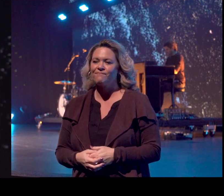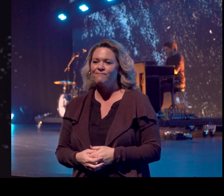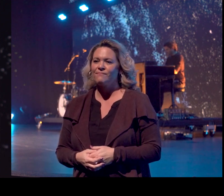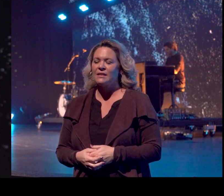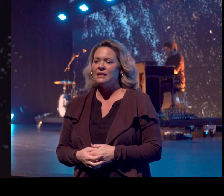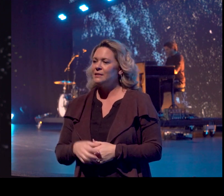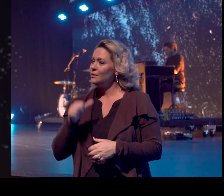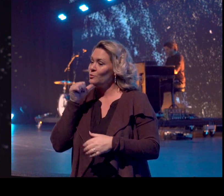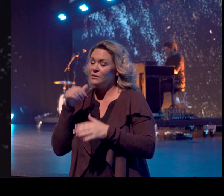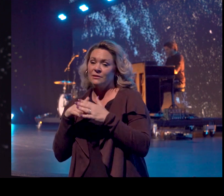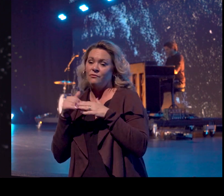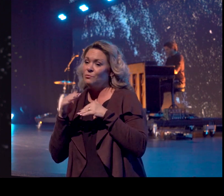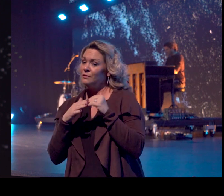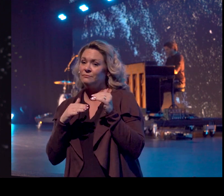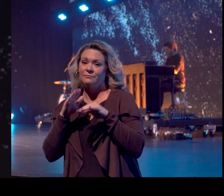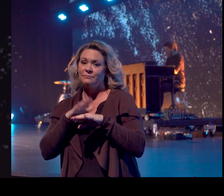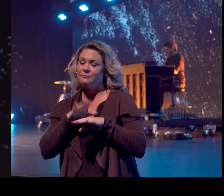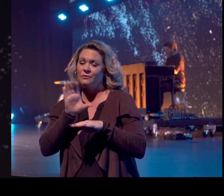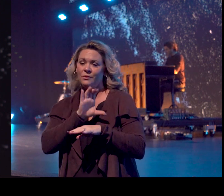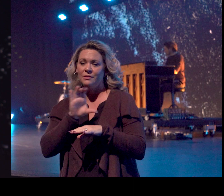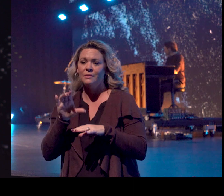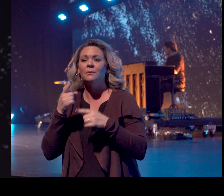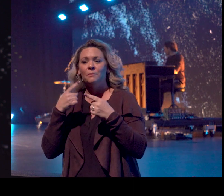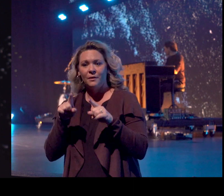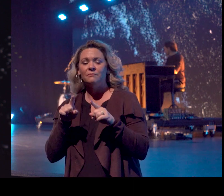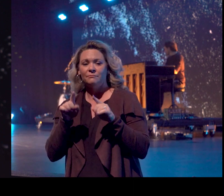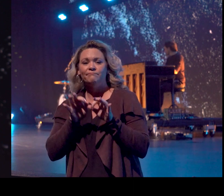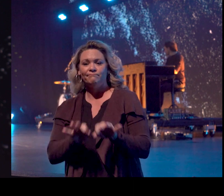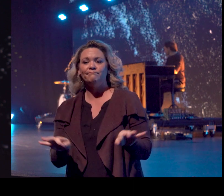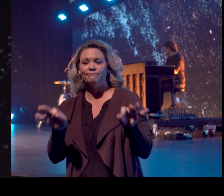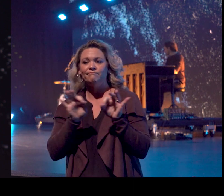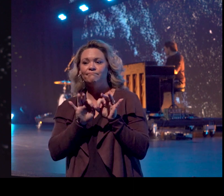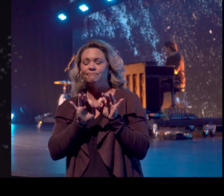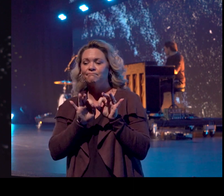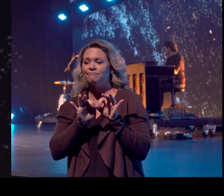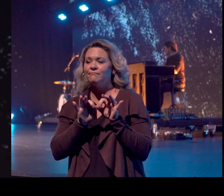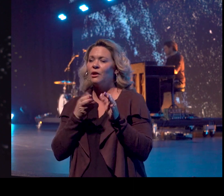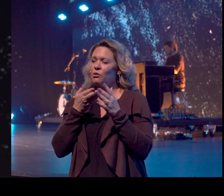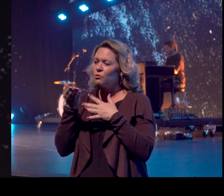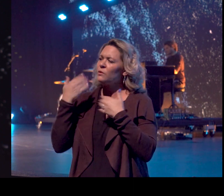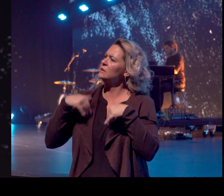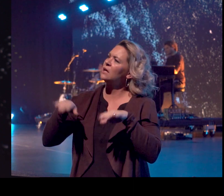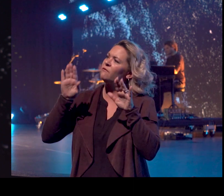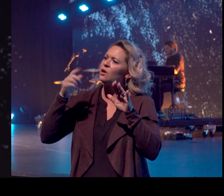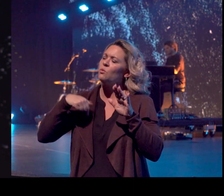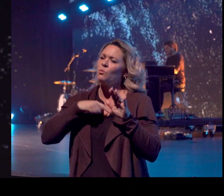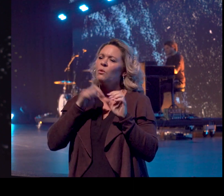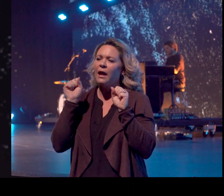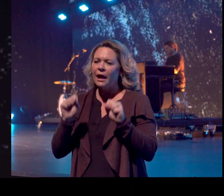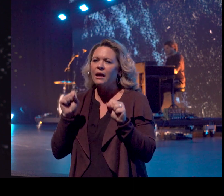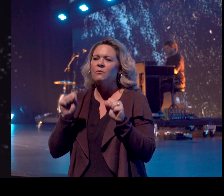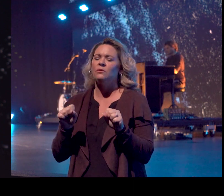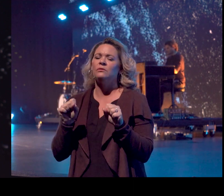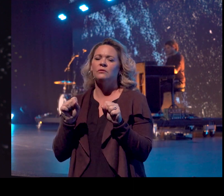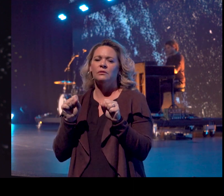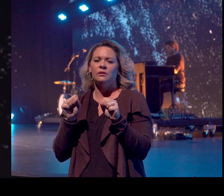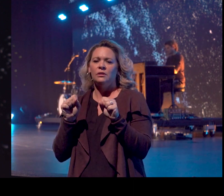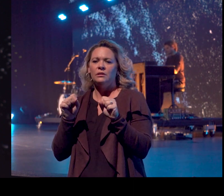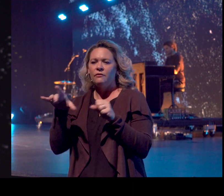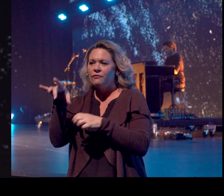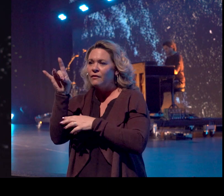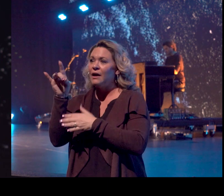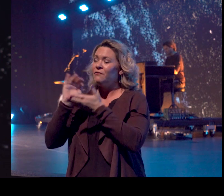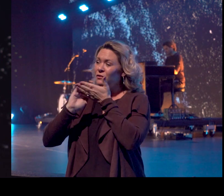of us that wasn't comfortable, but it was purposeful. See, it was through this sacrifice that we were